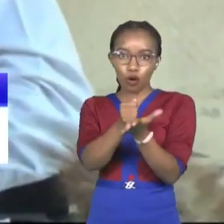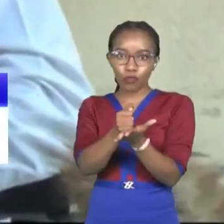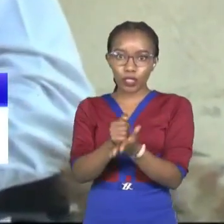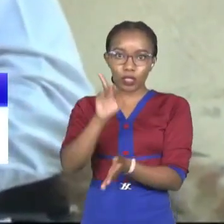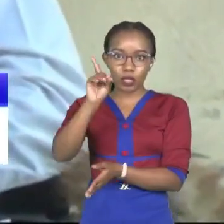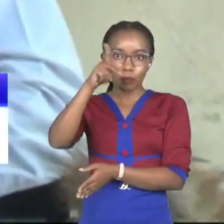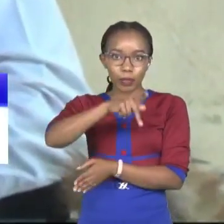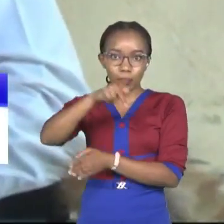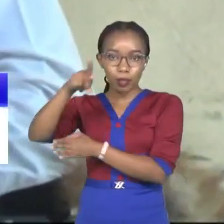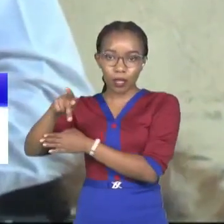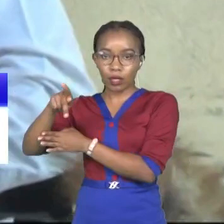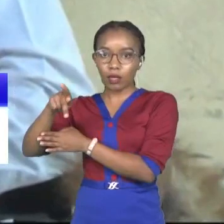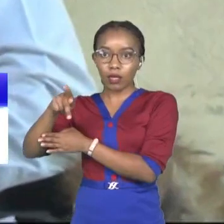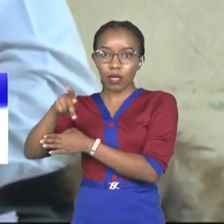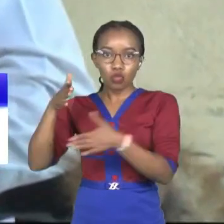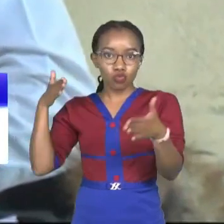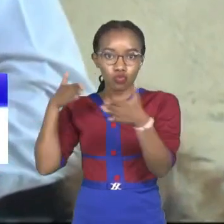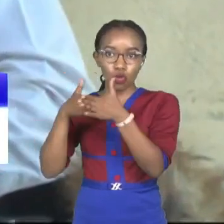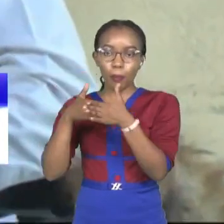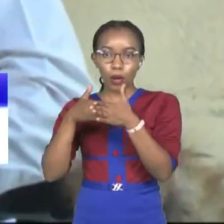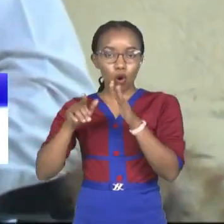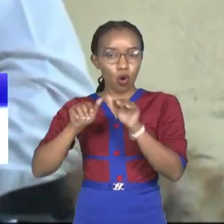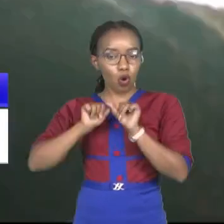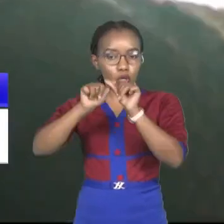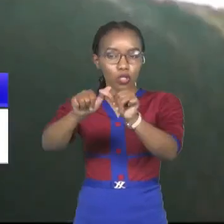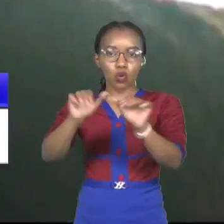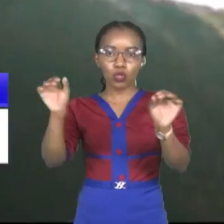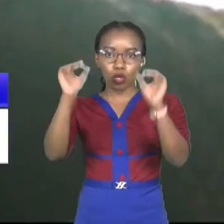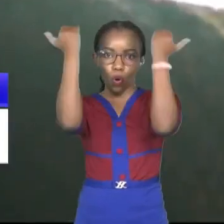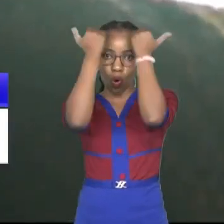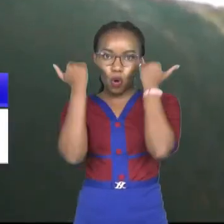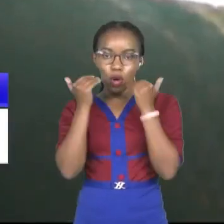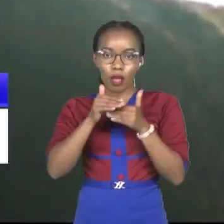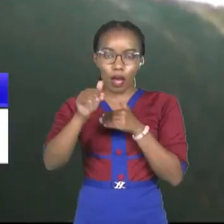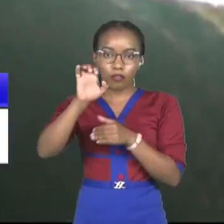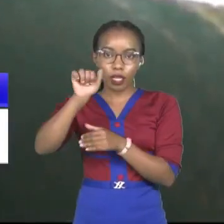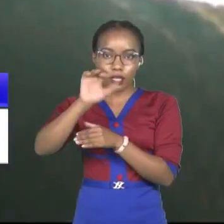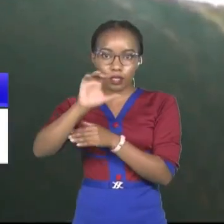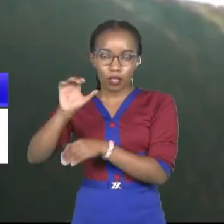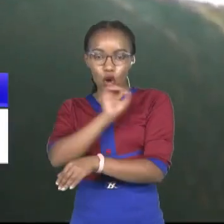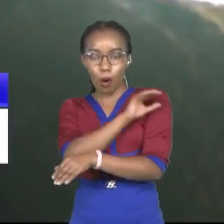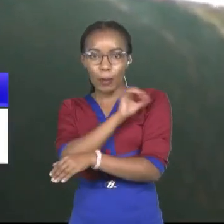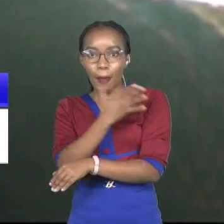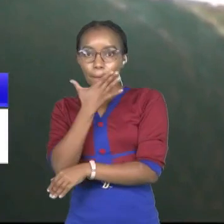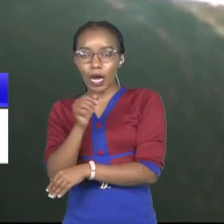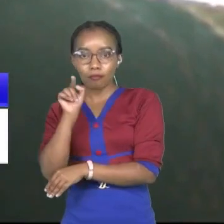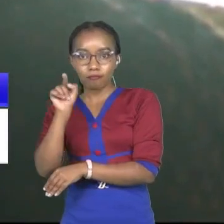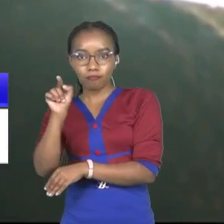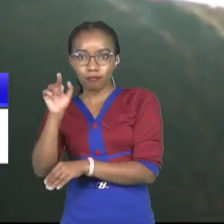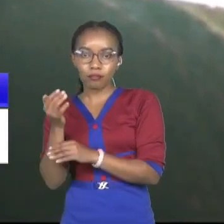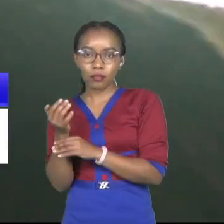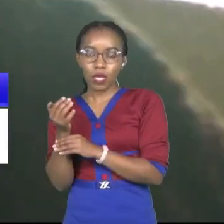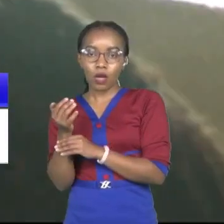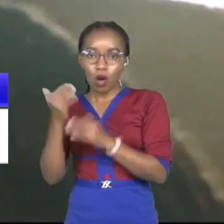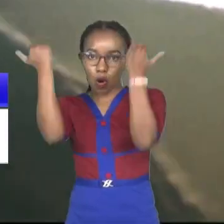Public Prosecution or DPP was stopped from proceeding to the court after ESCC logged a complaint that the man who had to be presented in